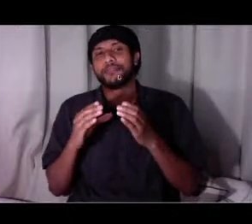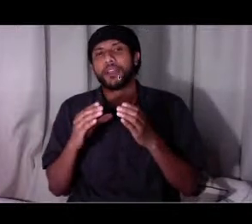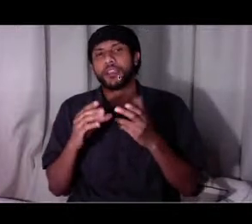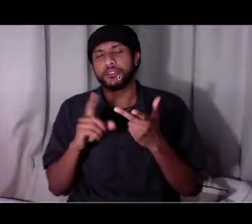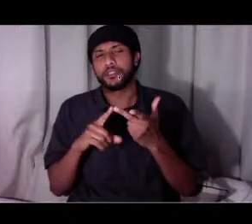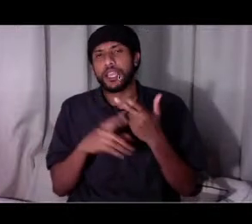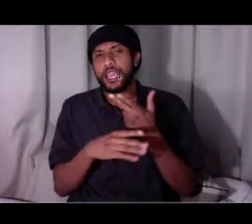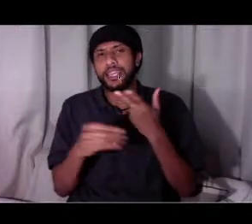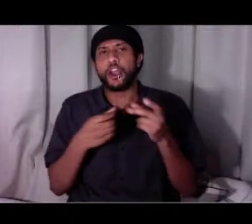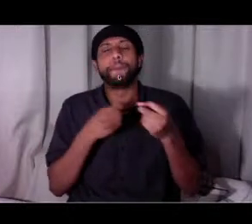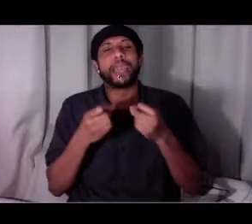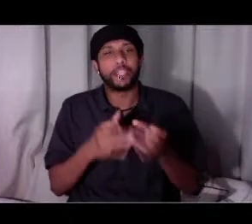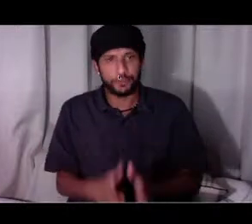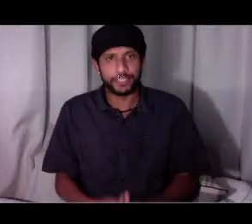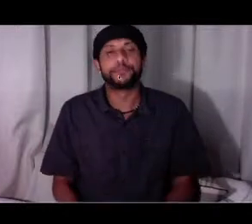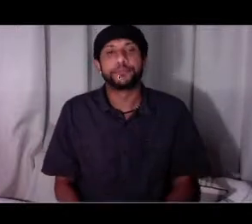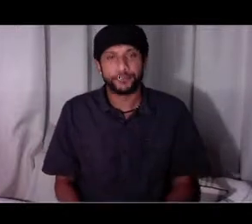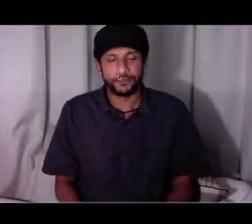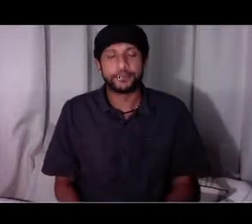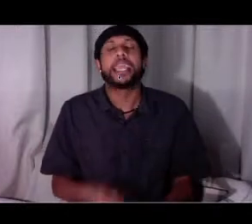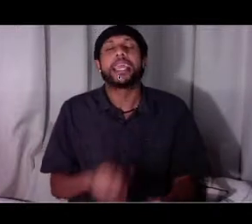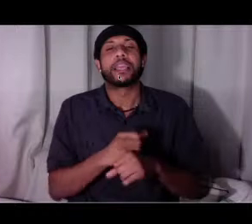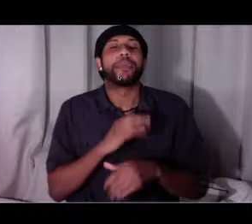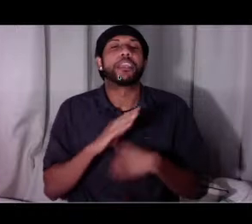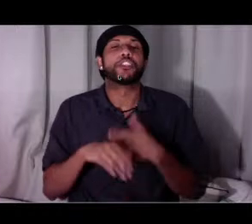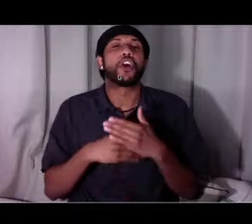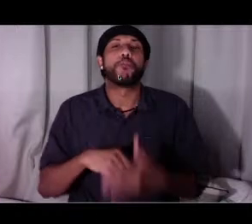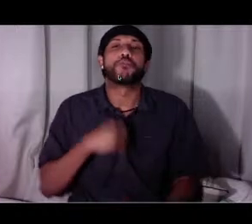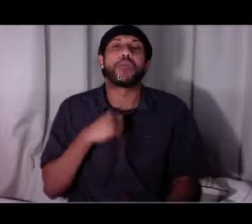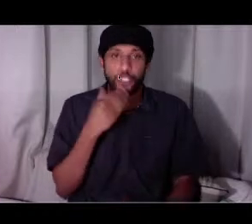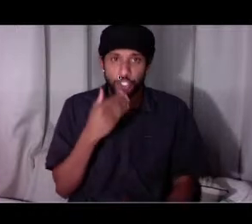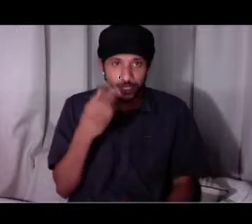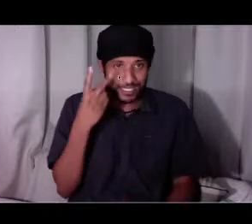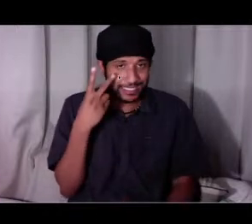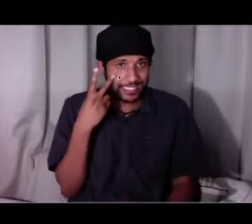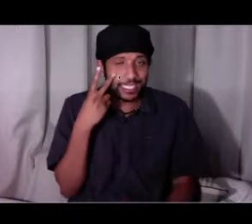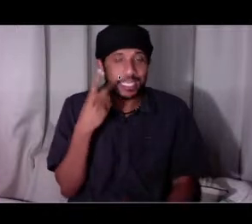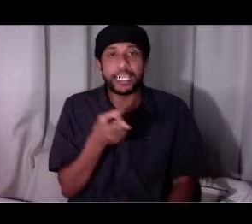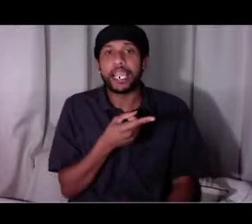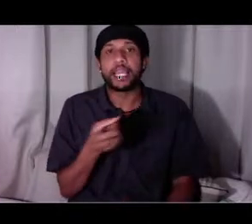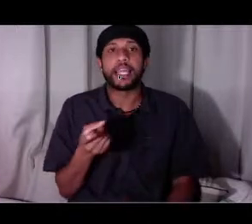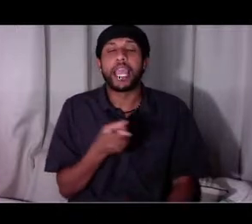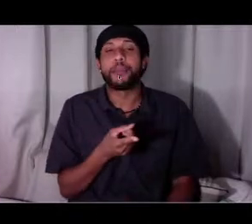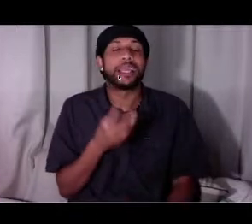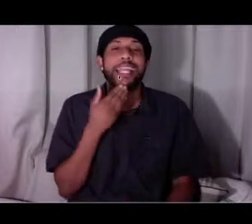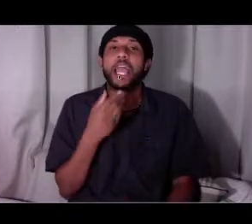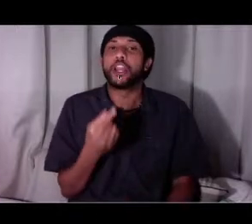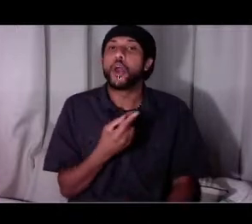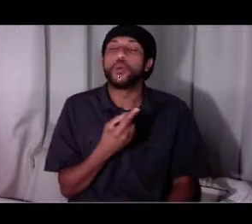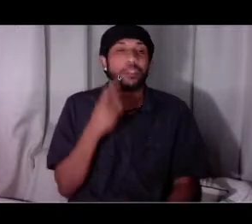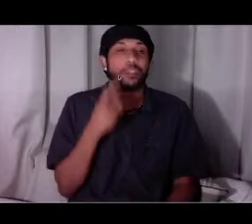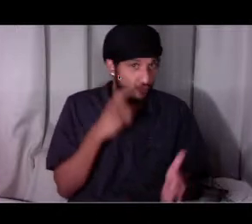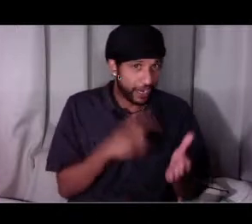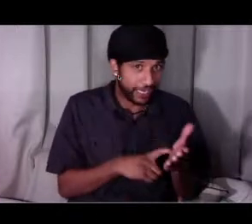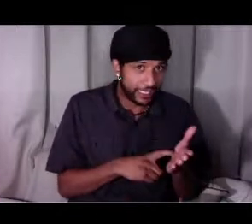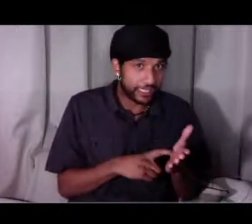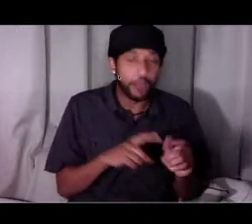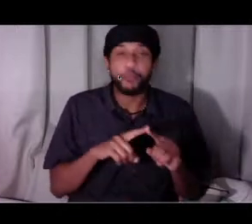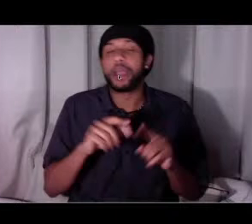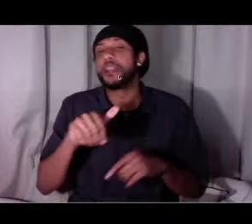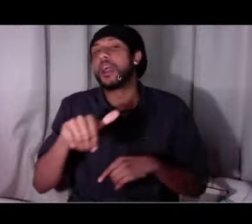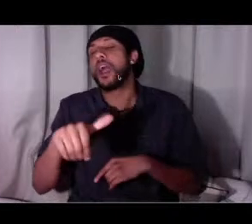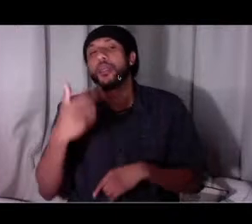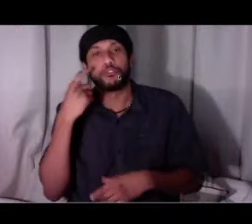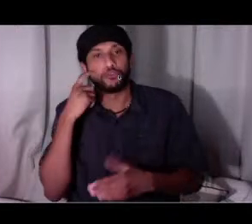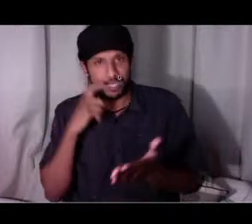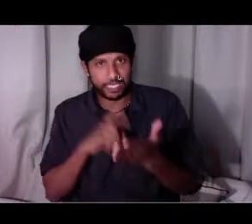management and so they make us proud and it's good to see them being um not just us recognizing them but others